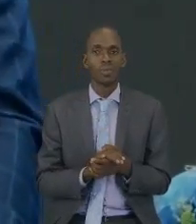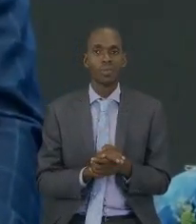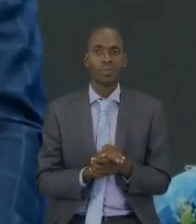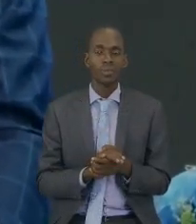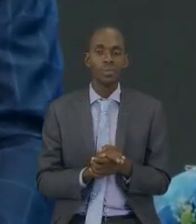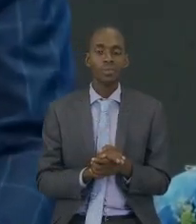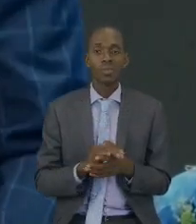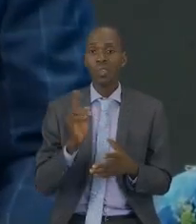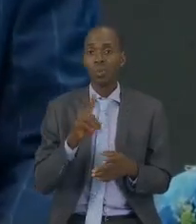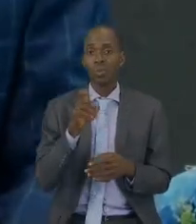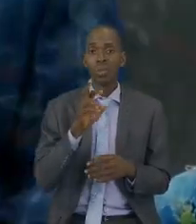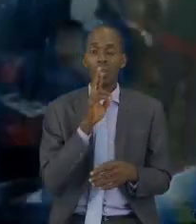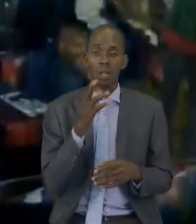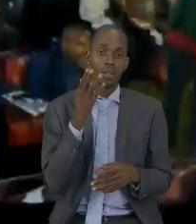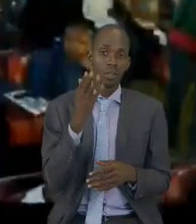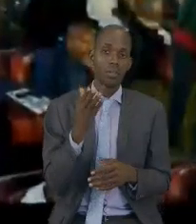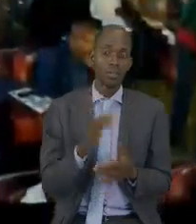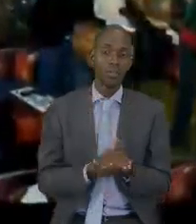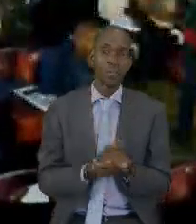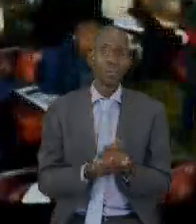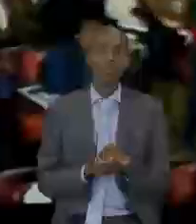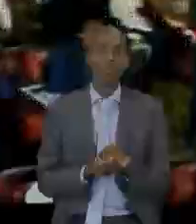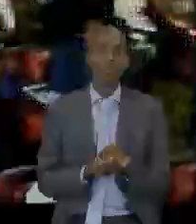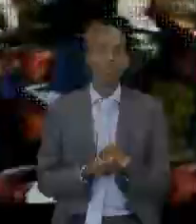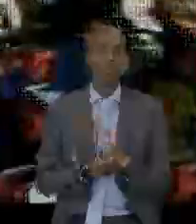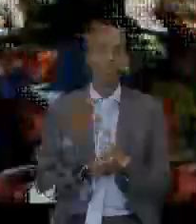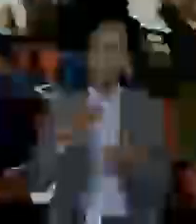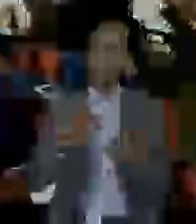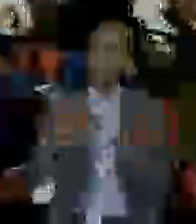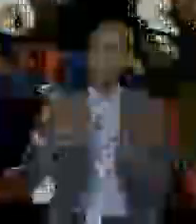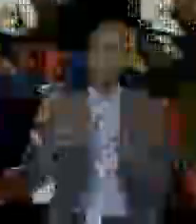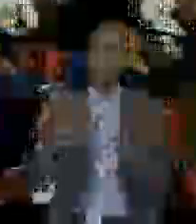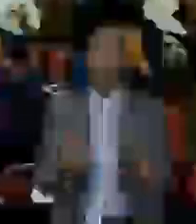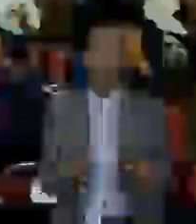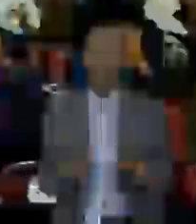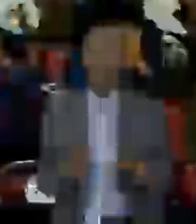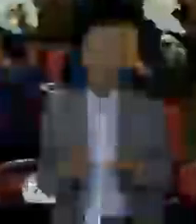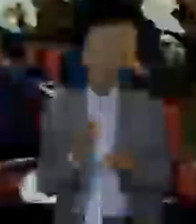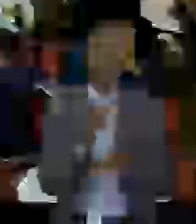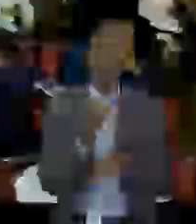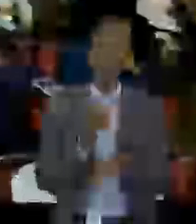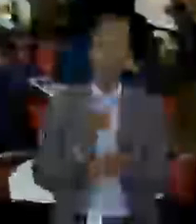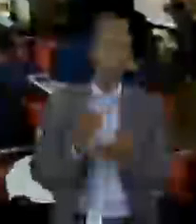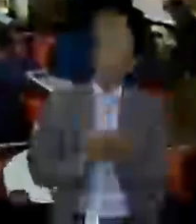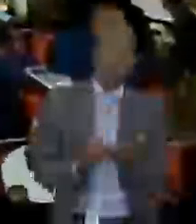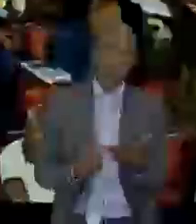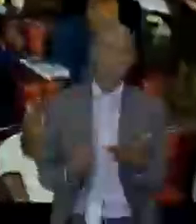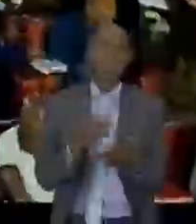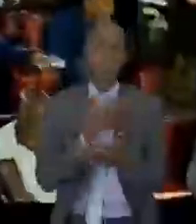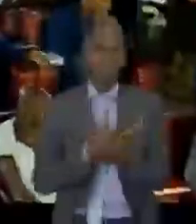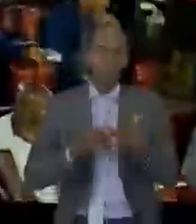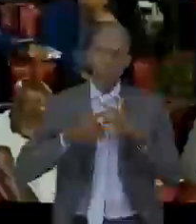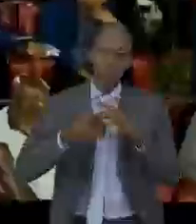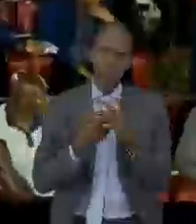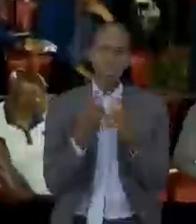where you are finished counseling, you let us know. The